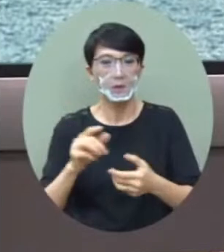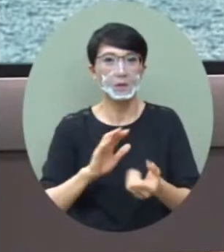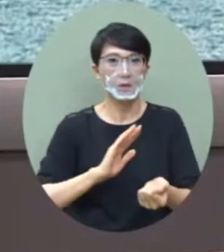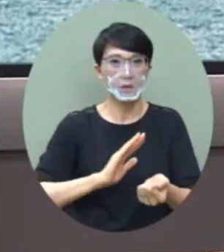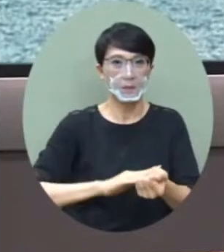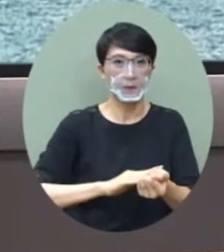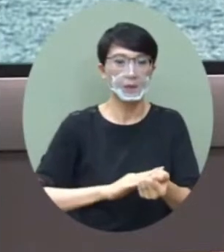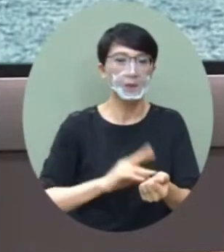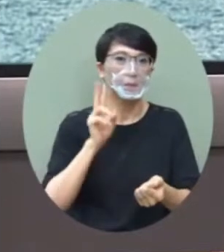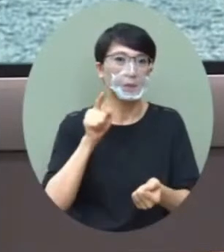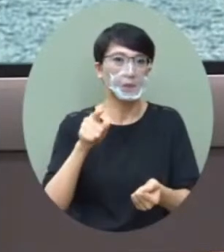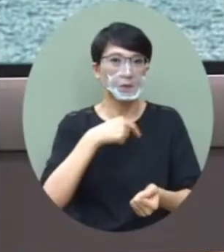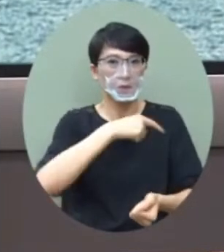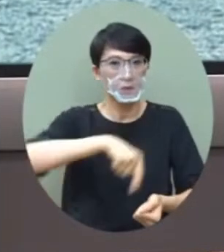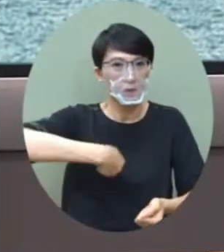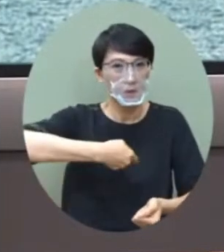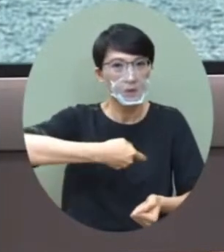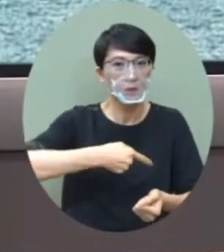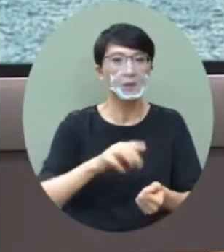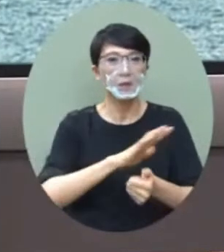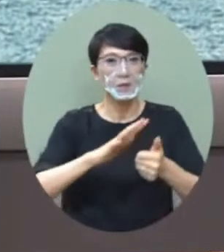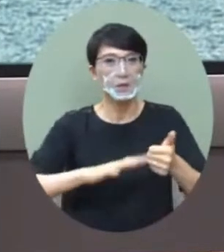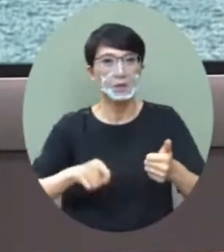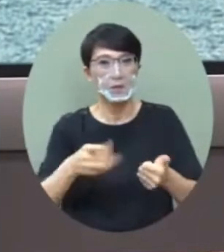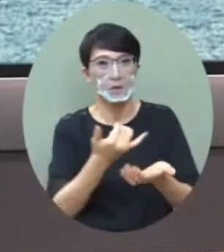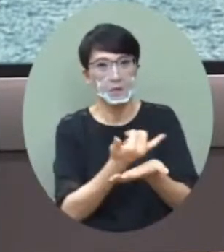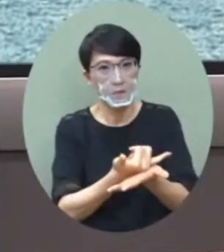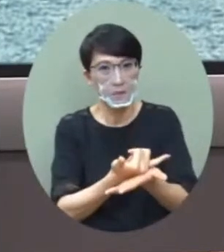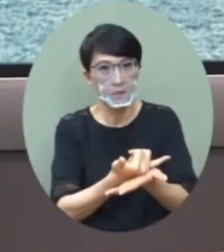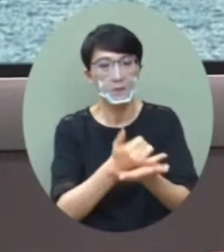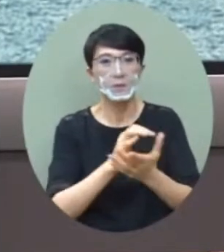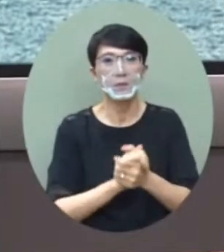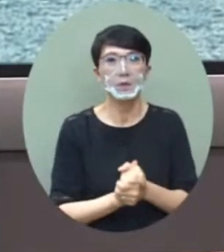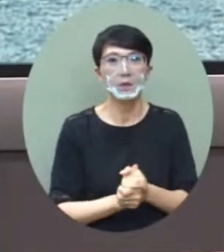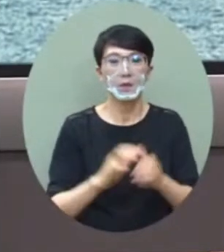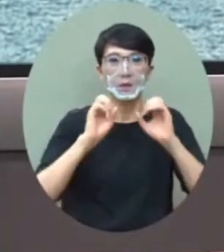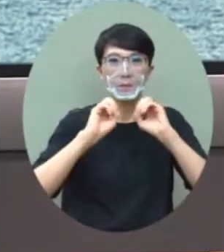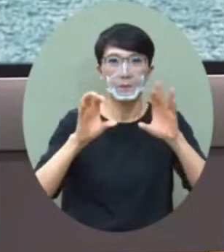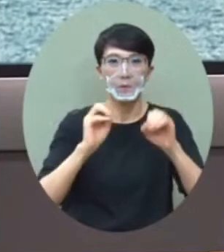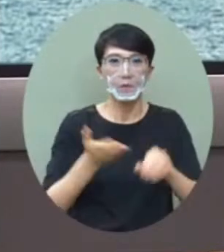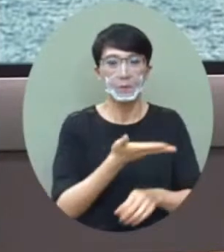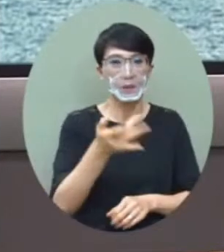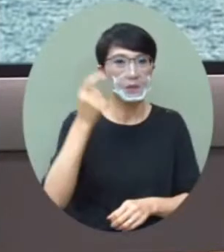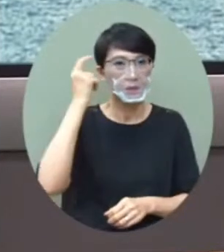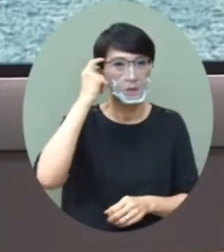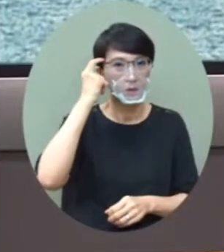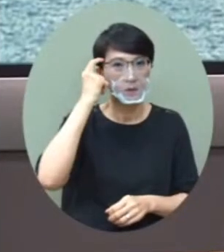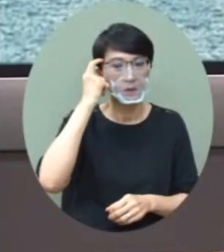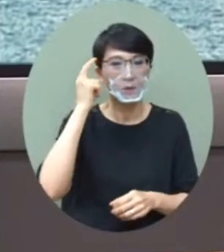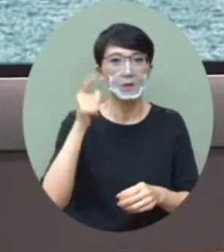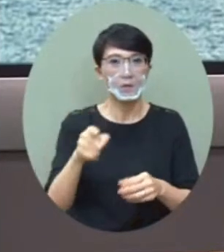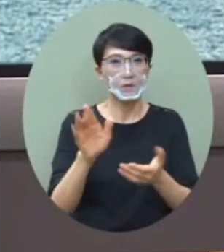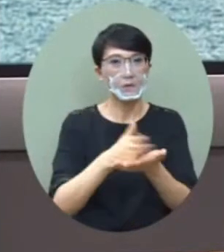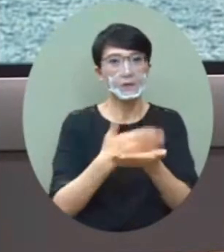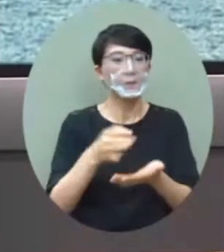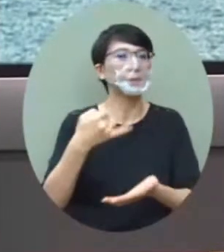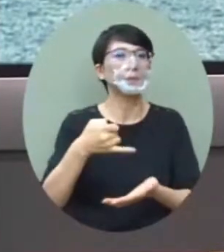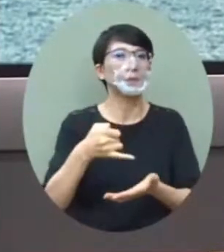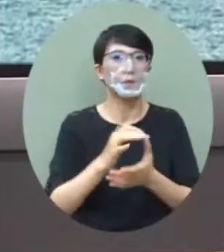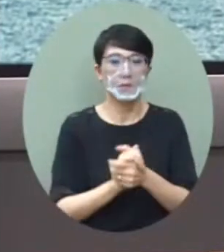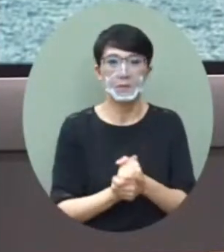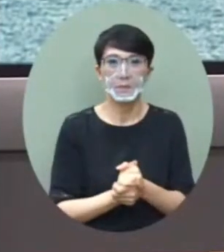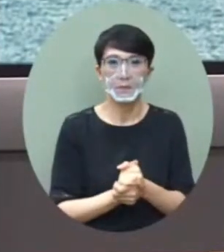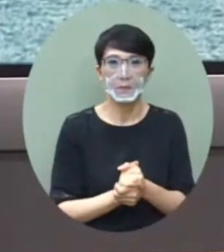COVID-19 or other conditions, or due to some underlying disease? When we